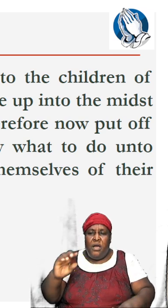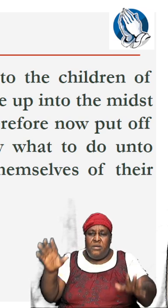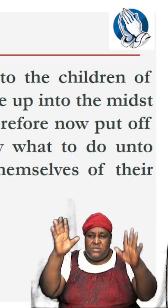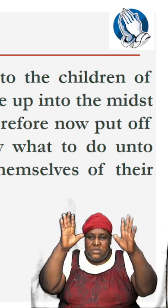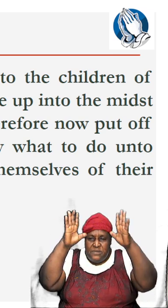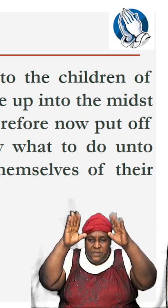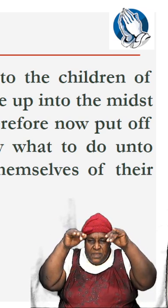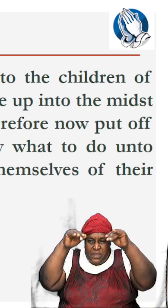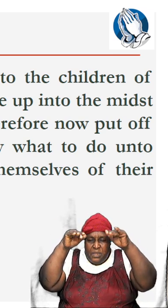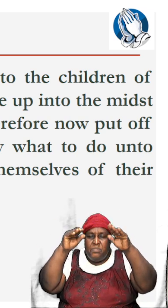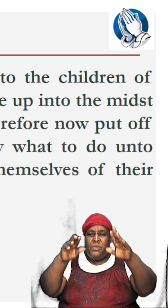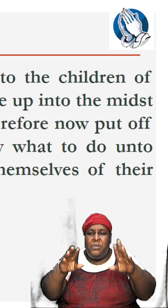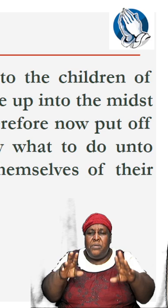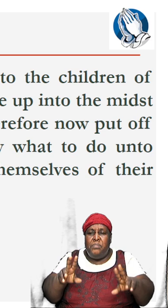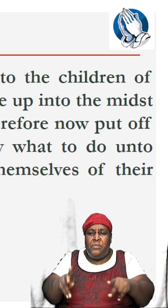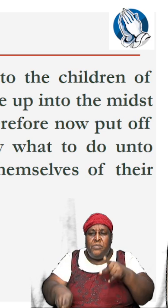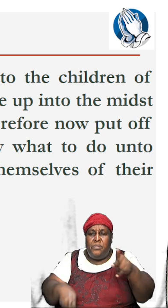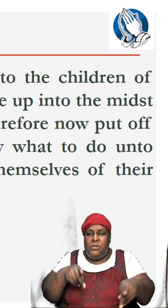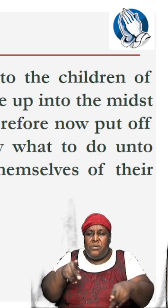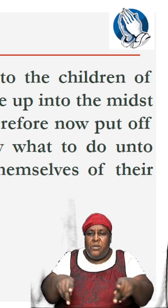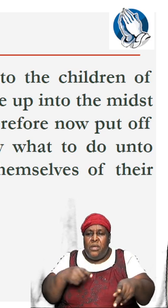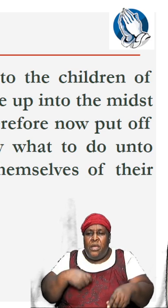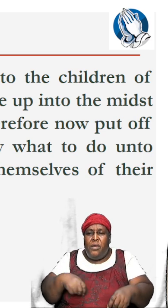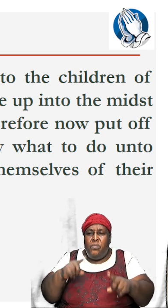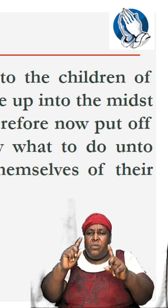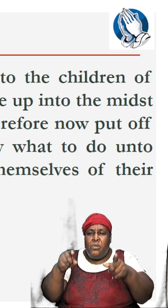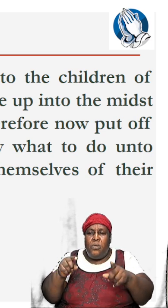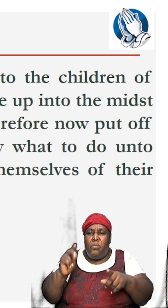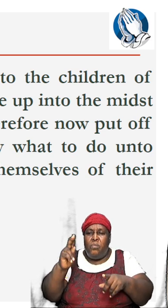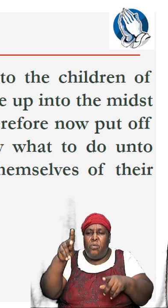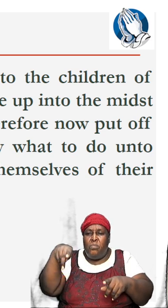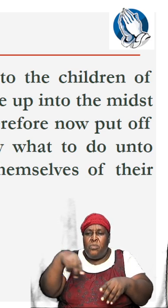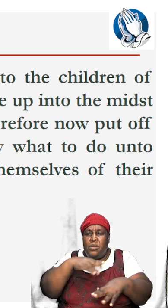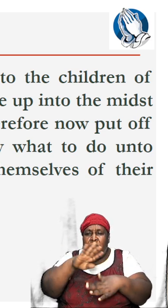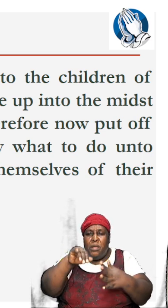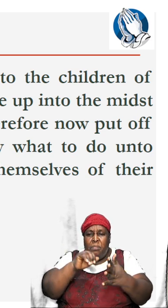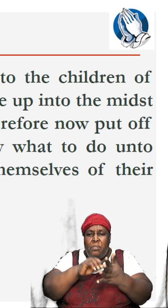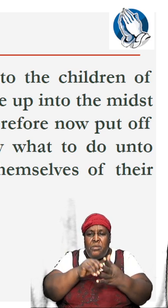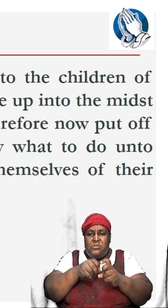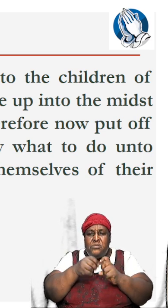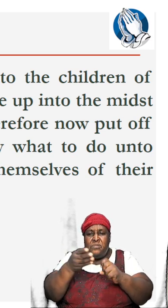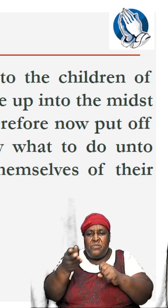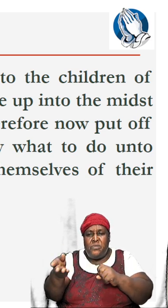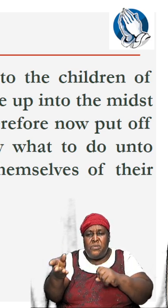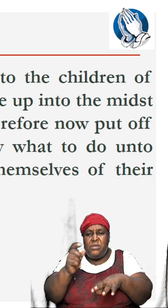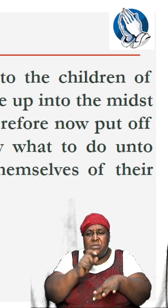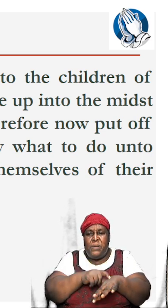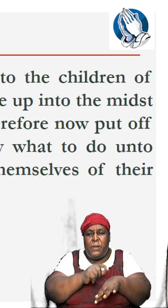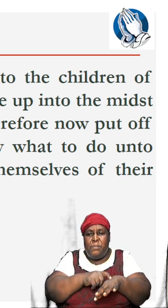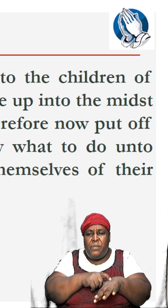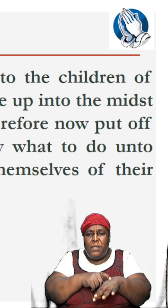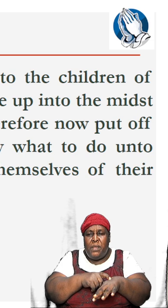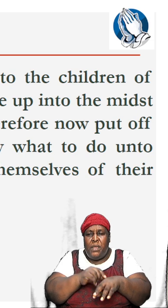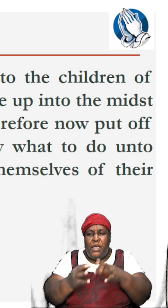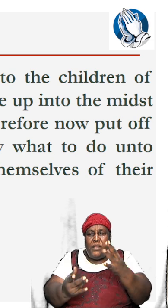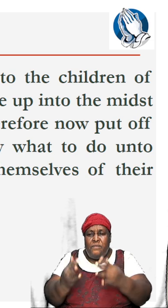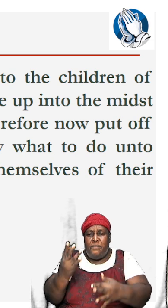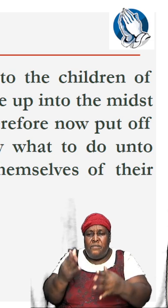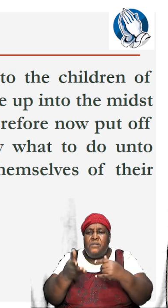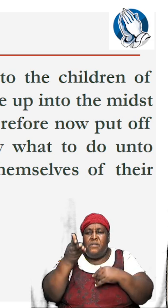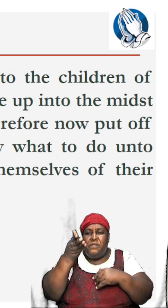are a stiff-necked people. I will come up in the midst of thee in a moment and consume